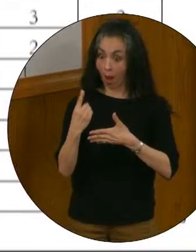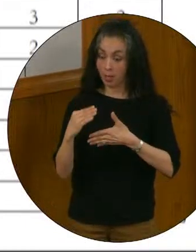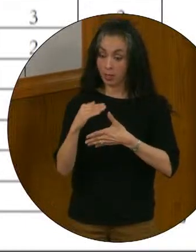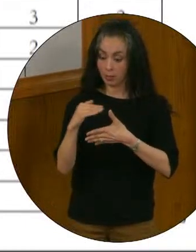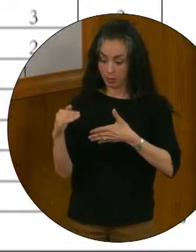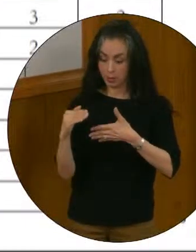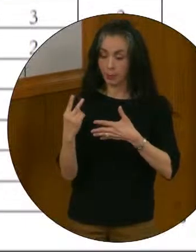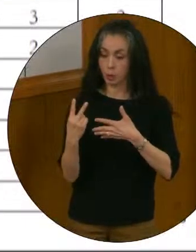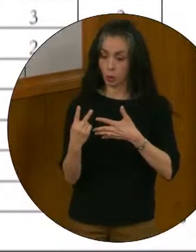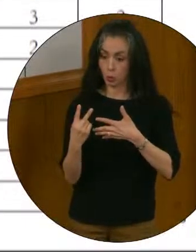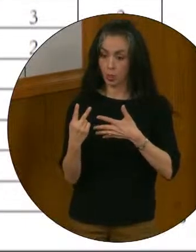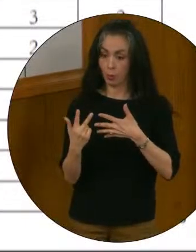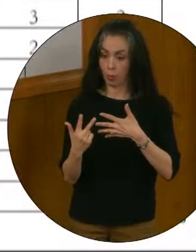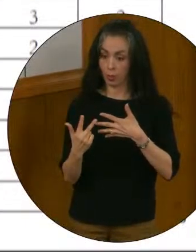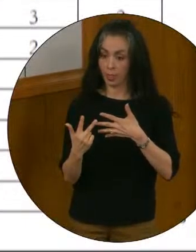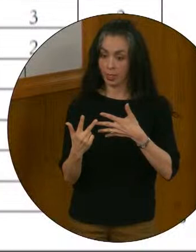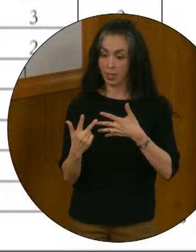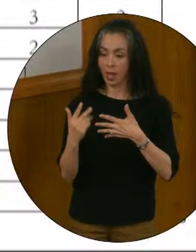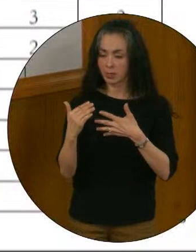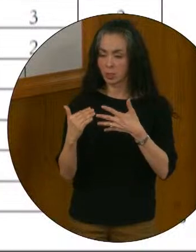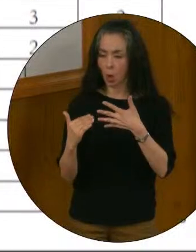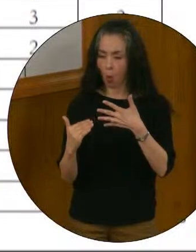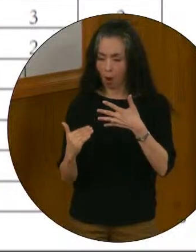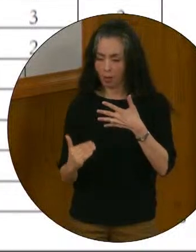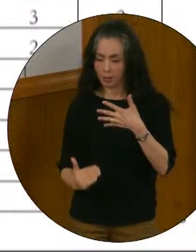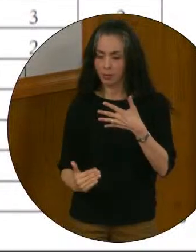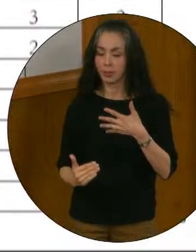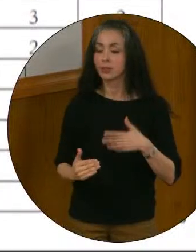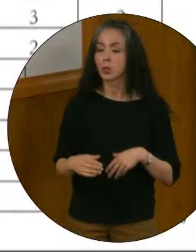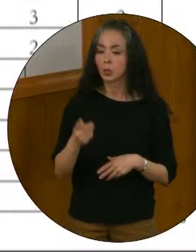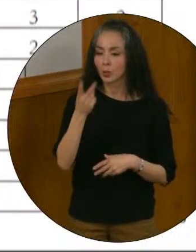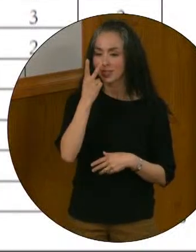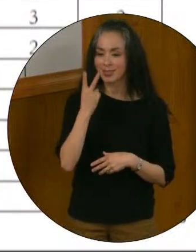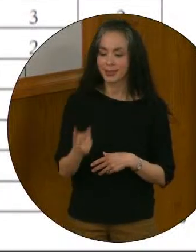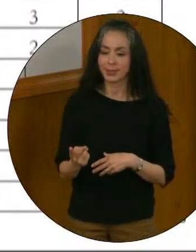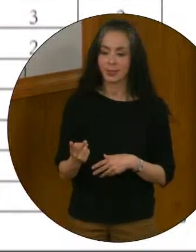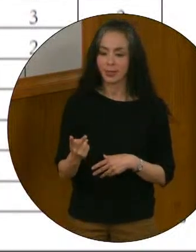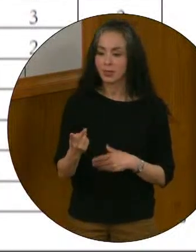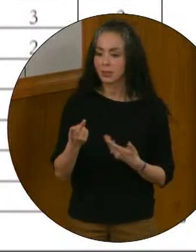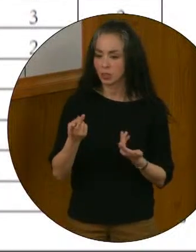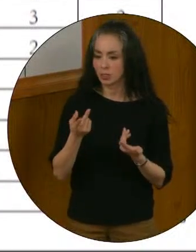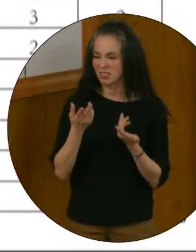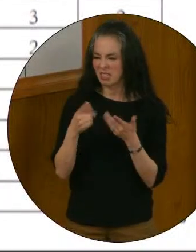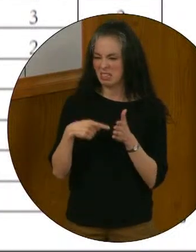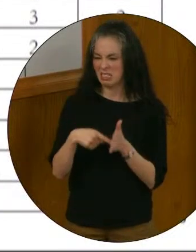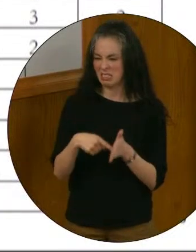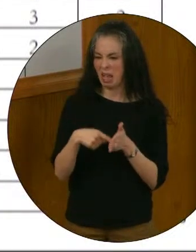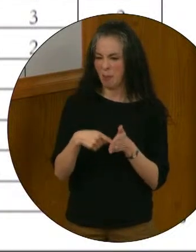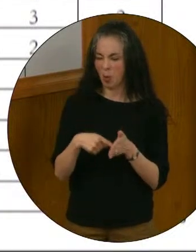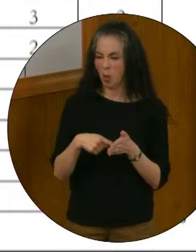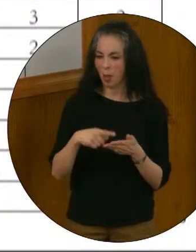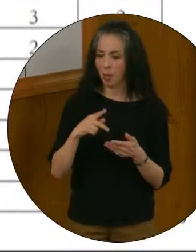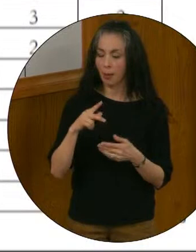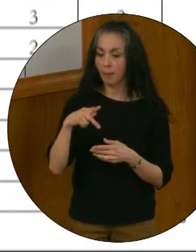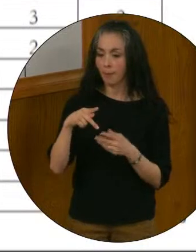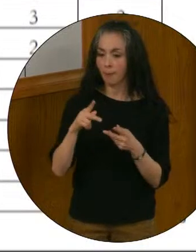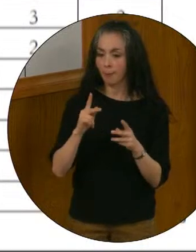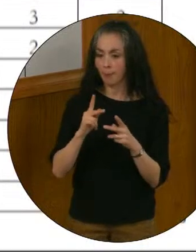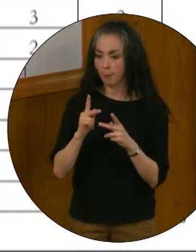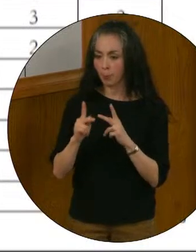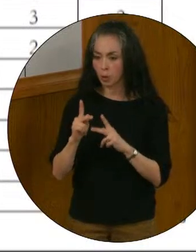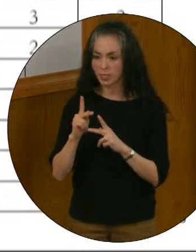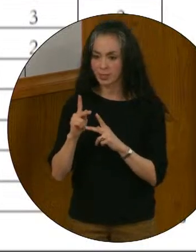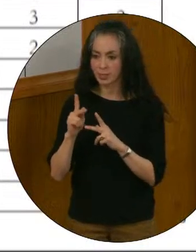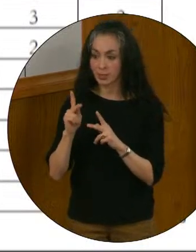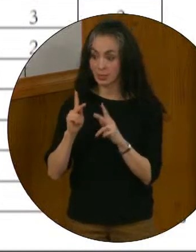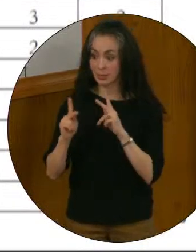number 2, number 3, and so on. And so you can see, just as an example, personnel cost of living increases was